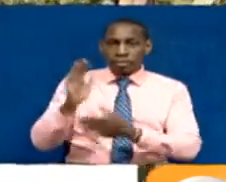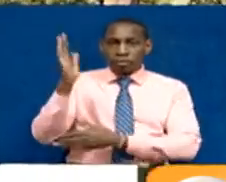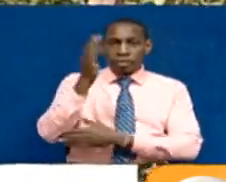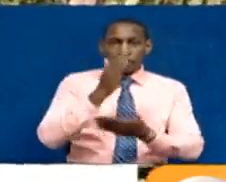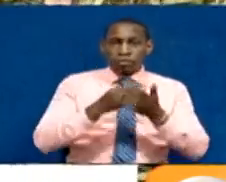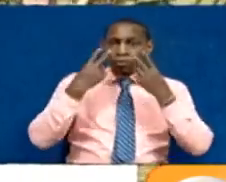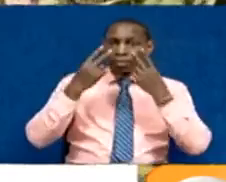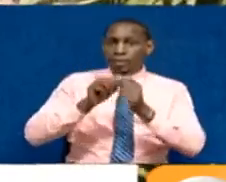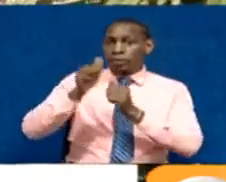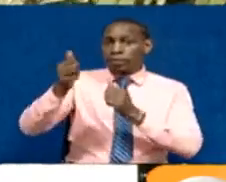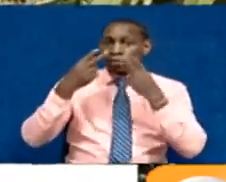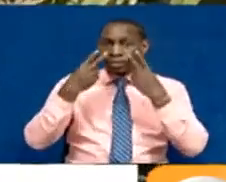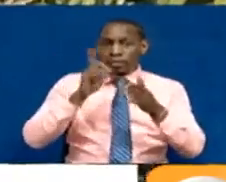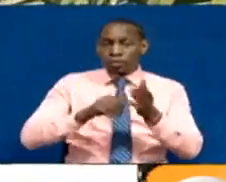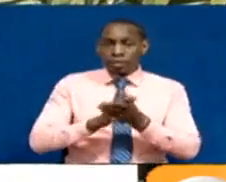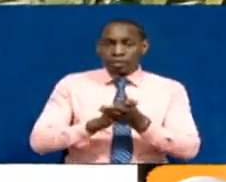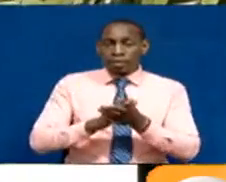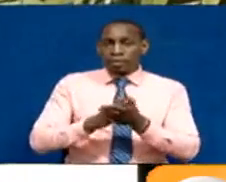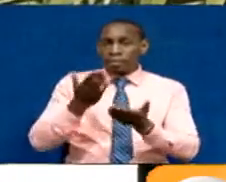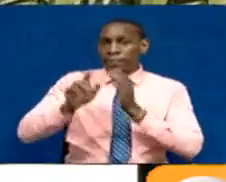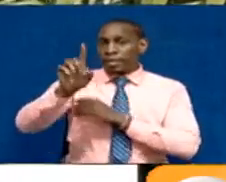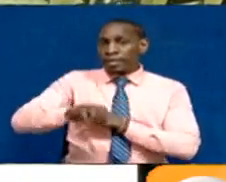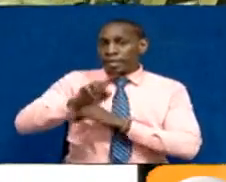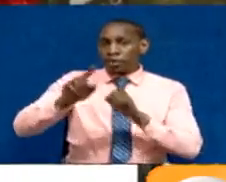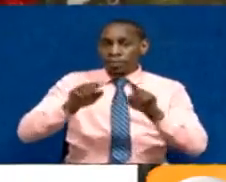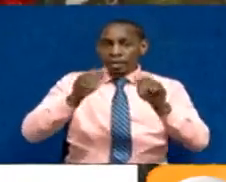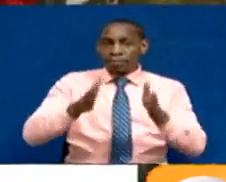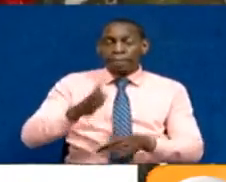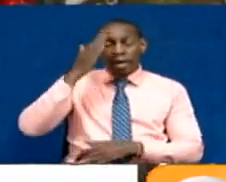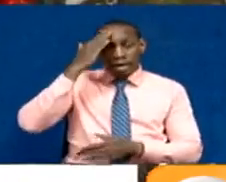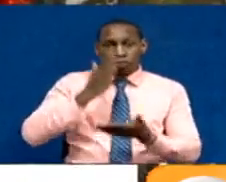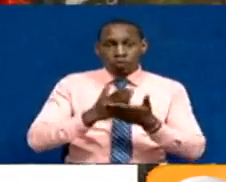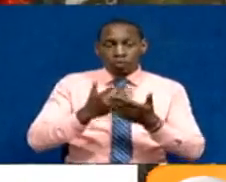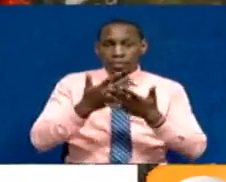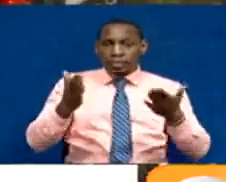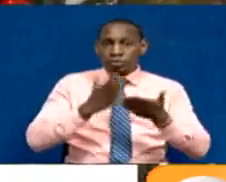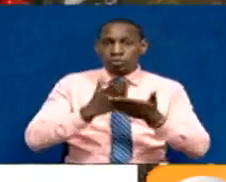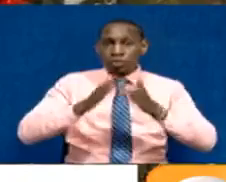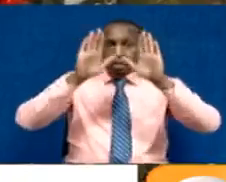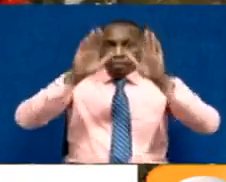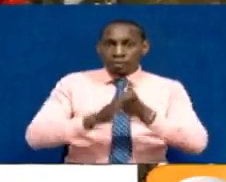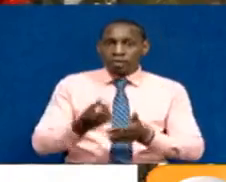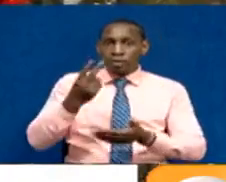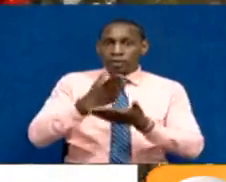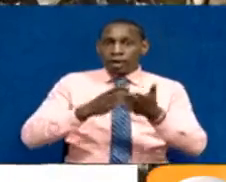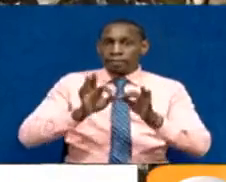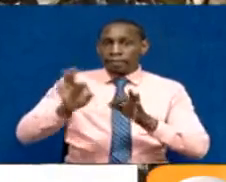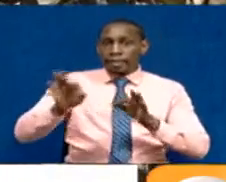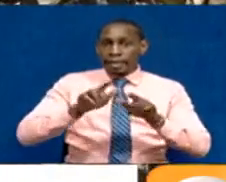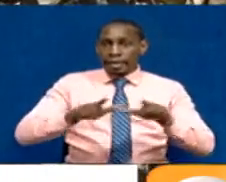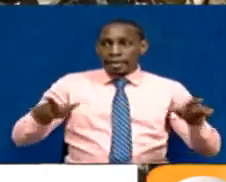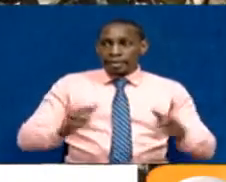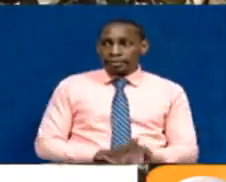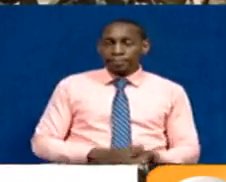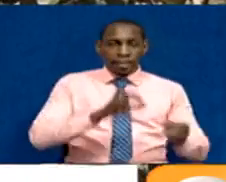visible. From afar, they look misplaced, but Martin knows just too well what they mean for his 2.5-acre farm.